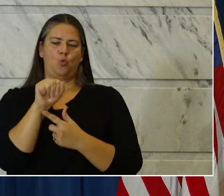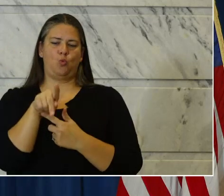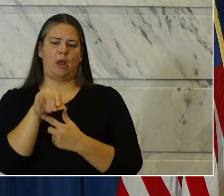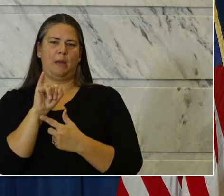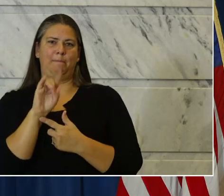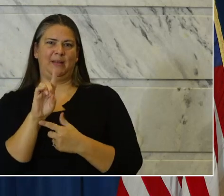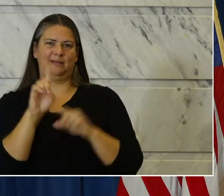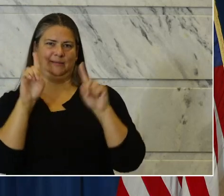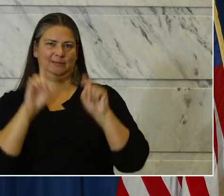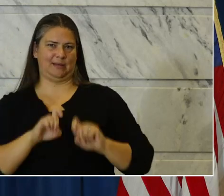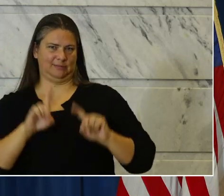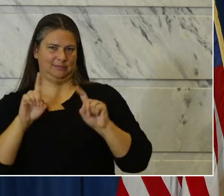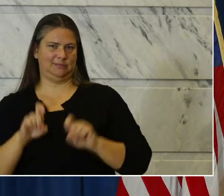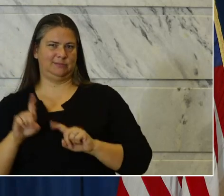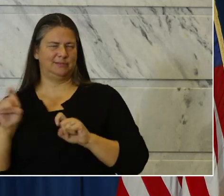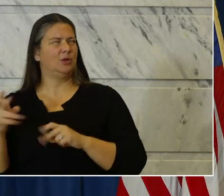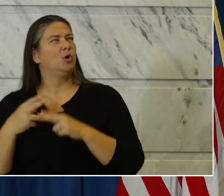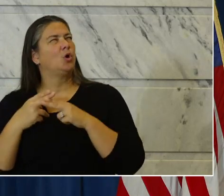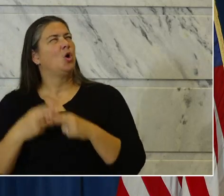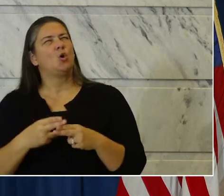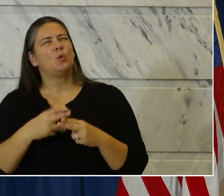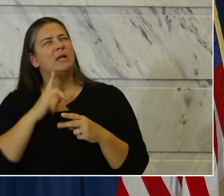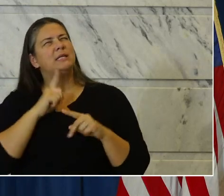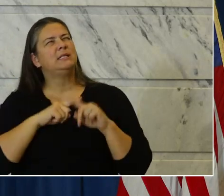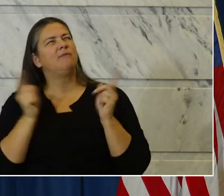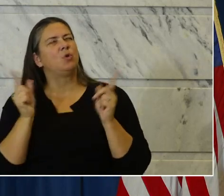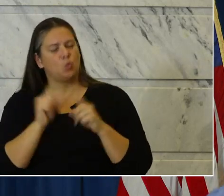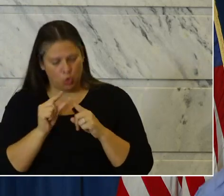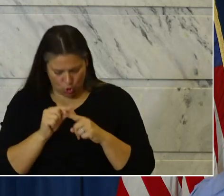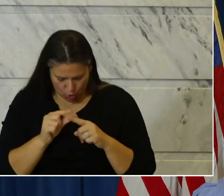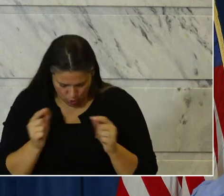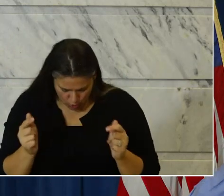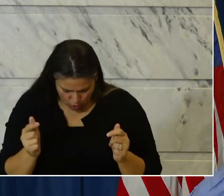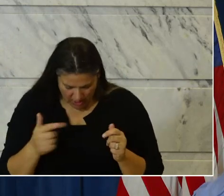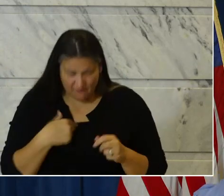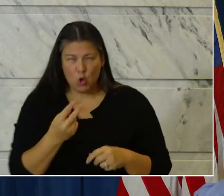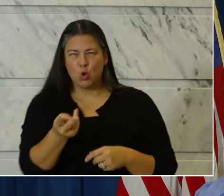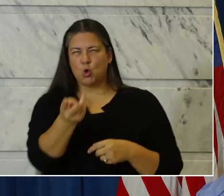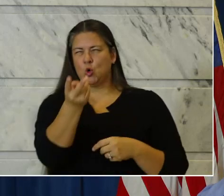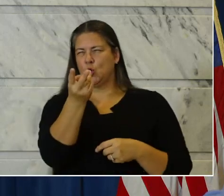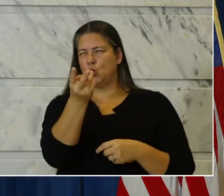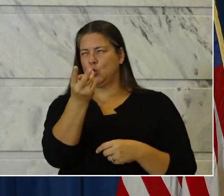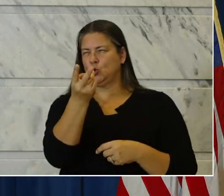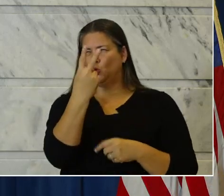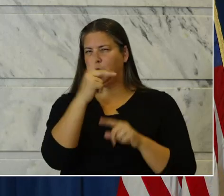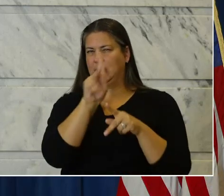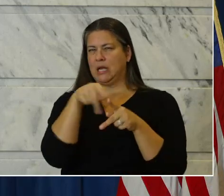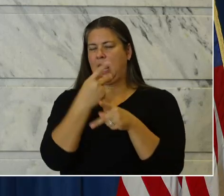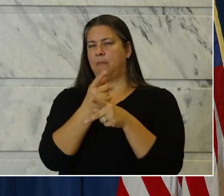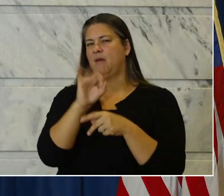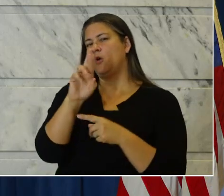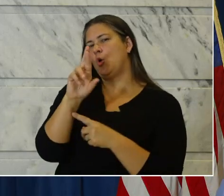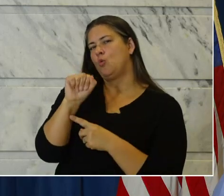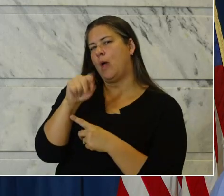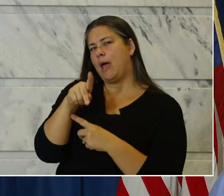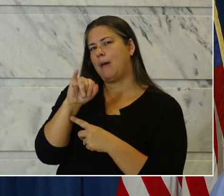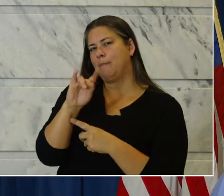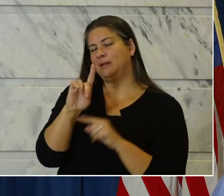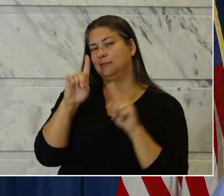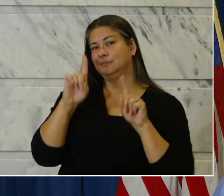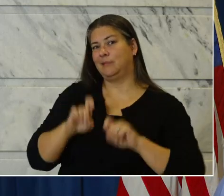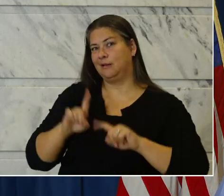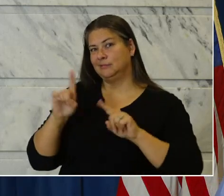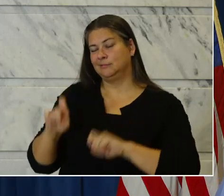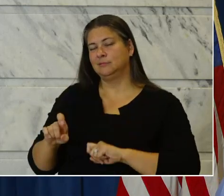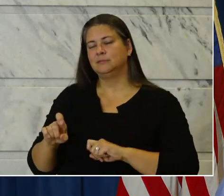tests, and there's another word that's in there, because there's been two types of rapid tests